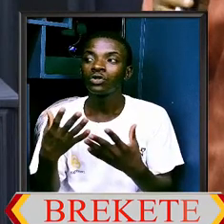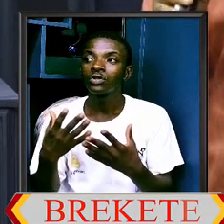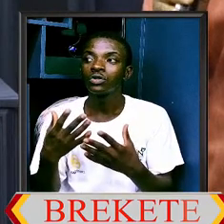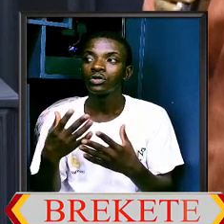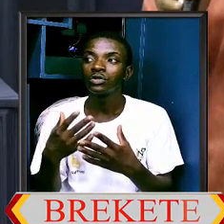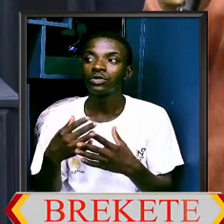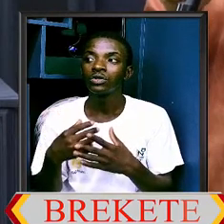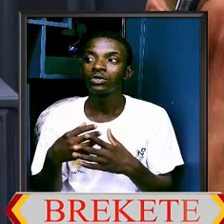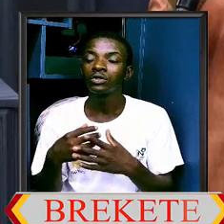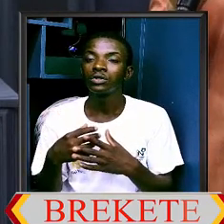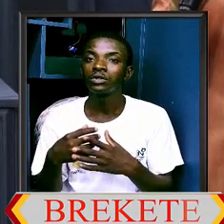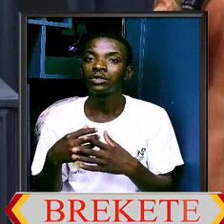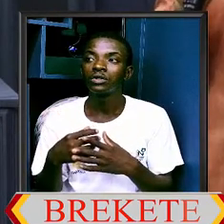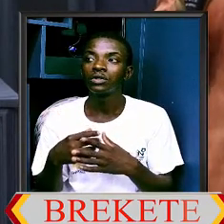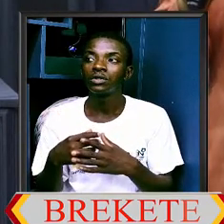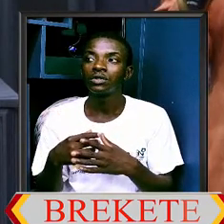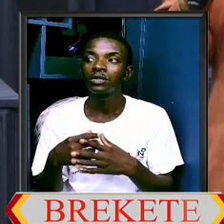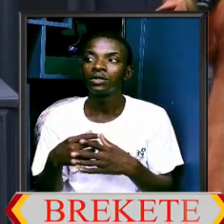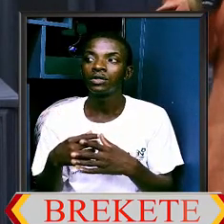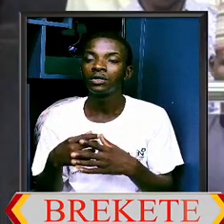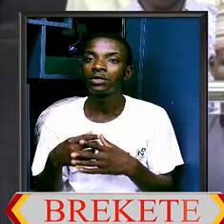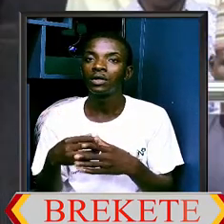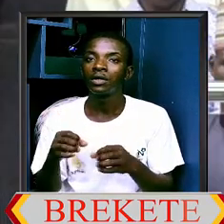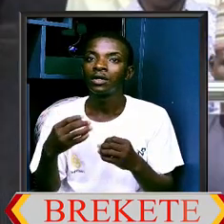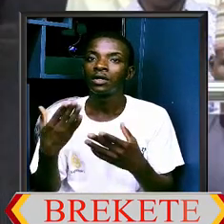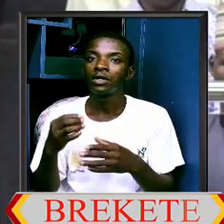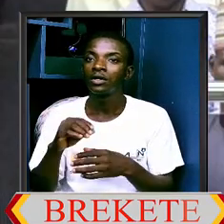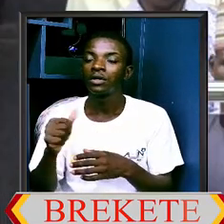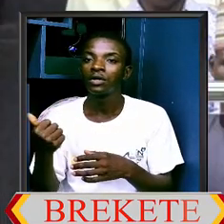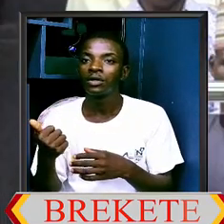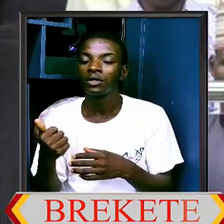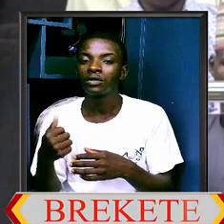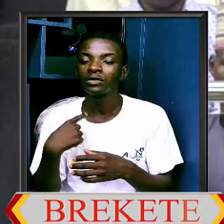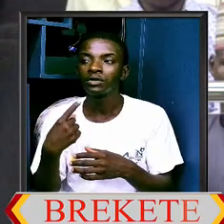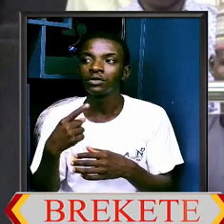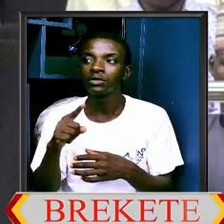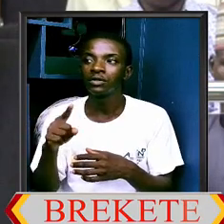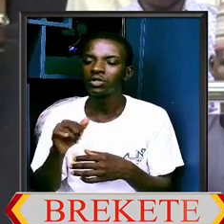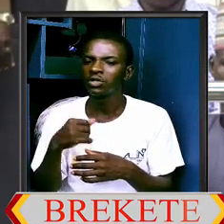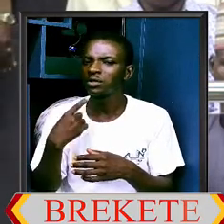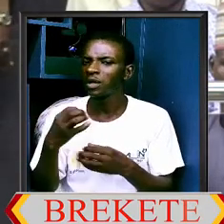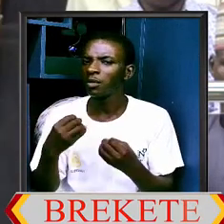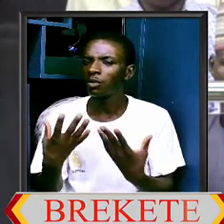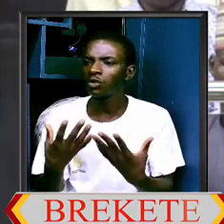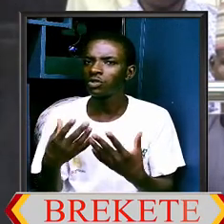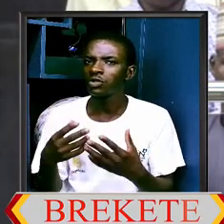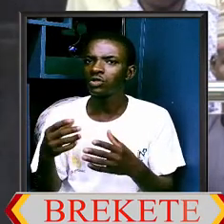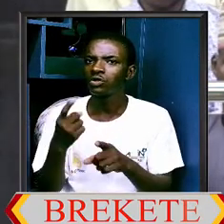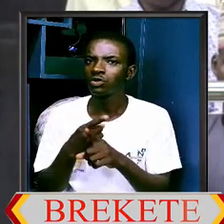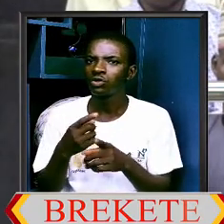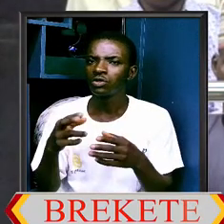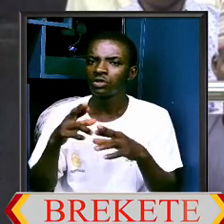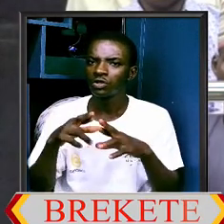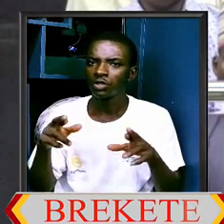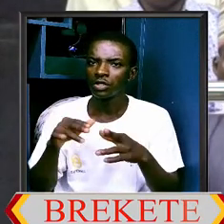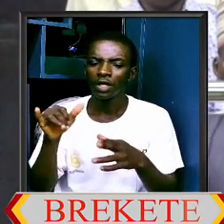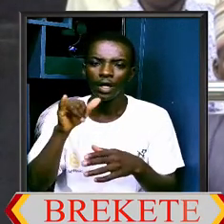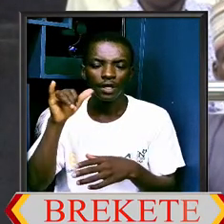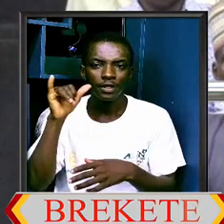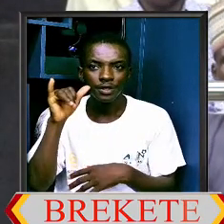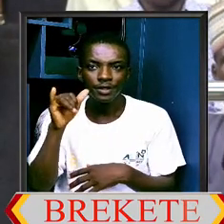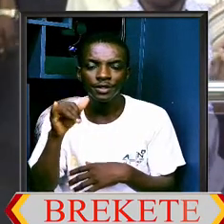owe you? How much are they owe now? The other day, Zilla Zia say now how much? Just check. Okay, sir.